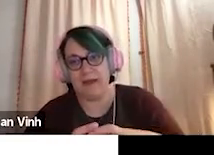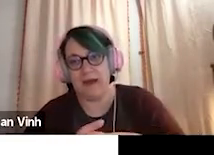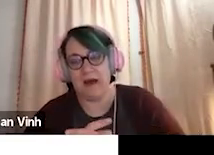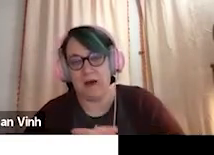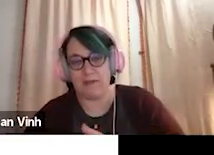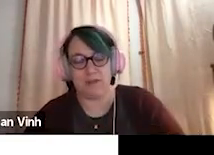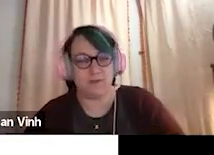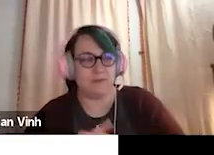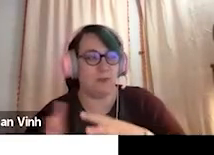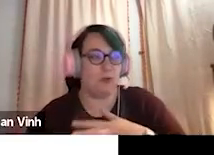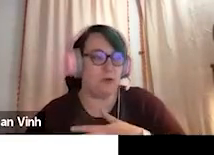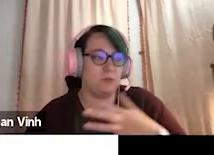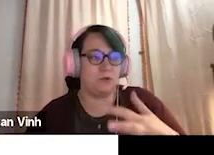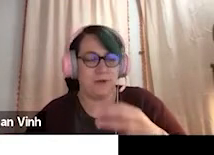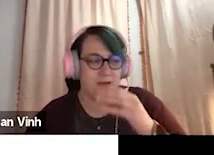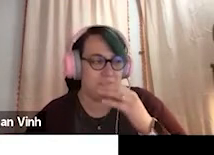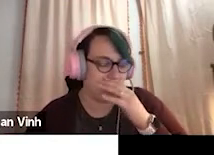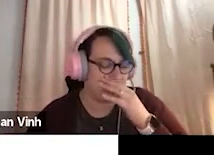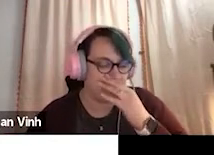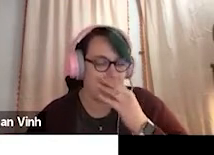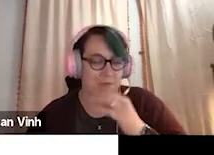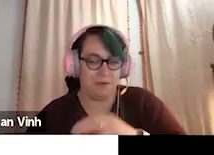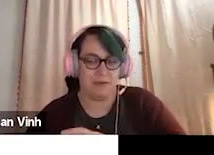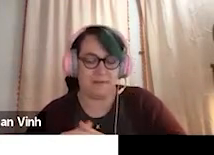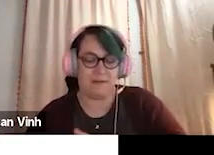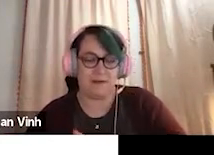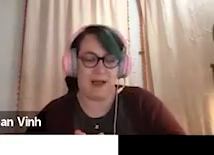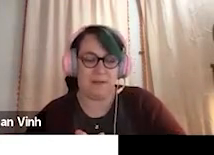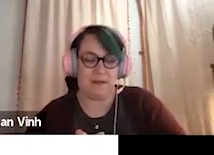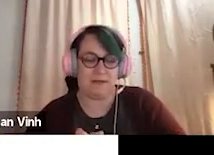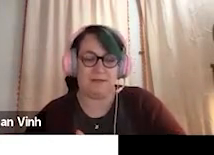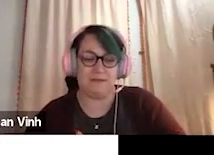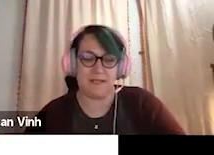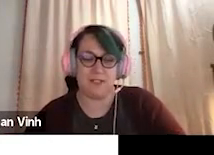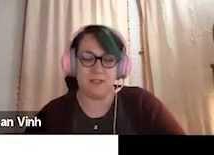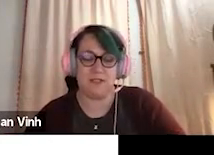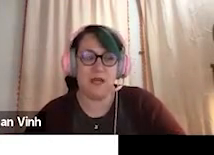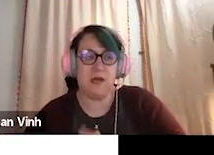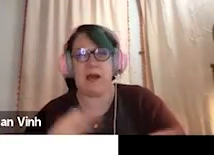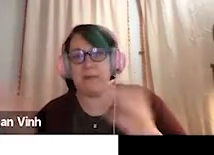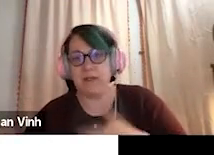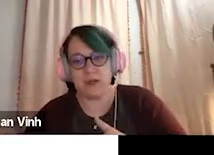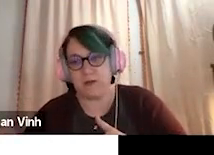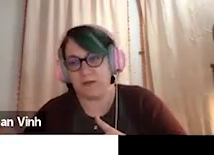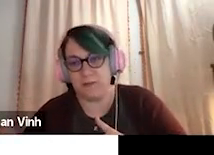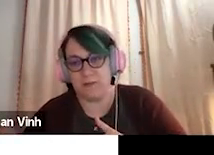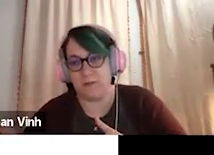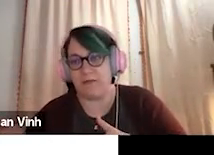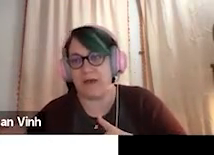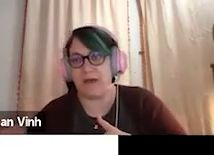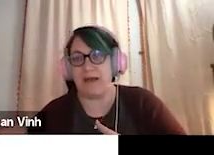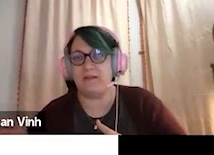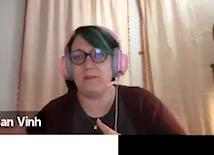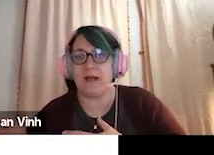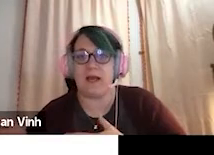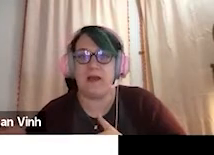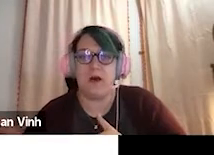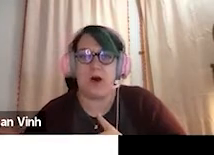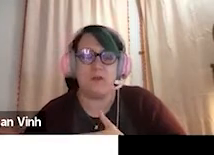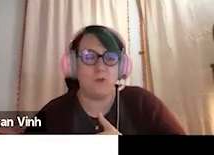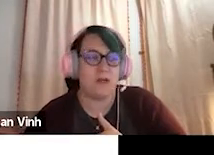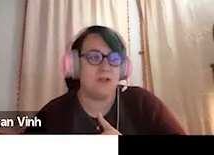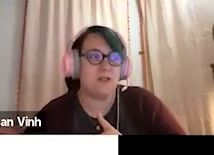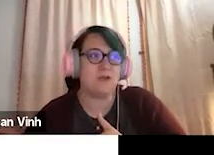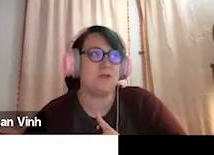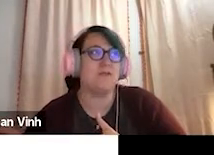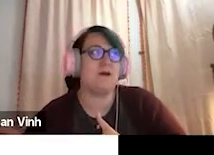happening in terms of exploring the world around you and some other things that are happening at these ages. And I'm going to talk a little bit about that next. But I